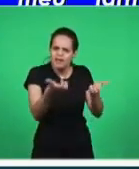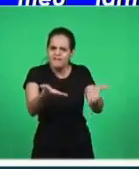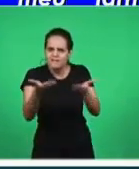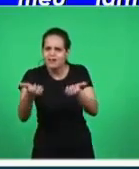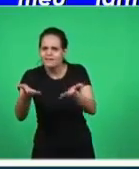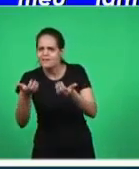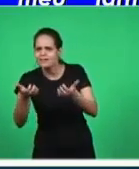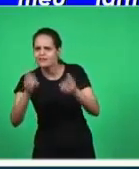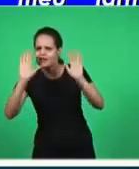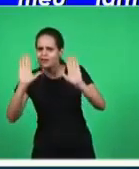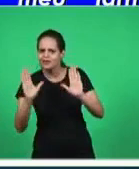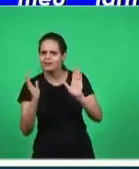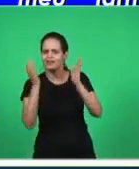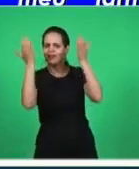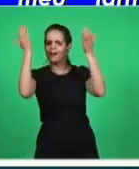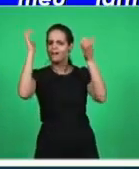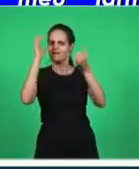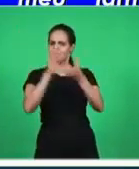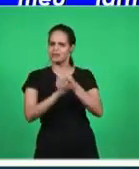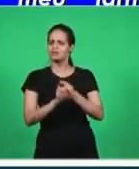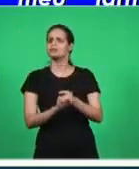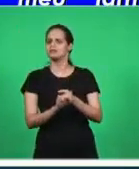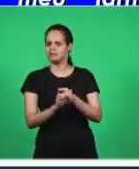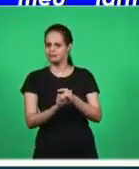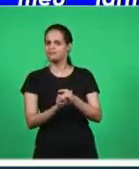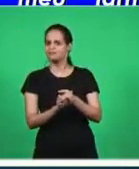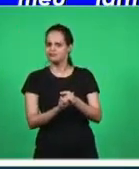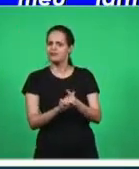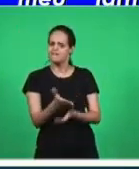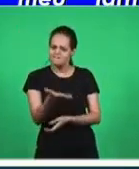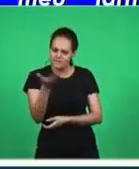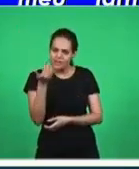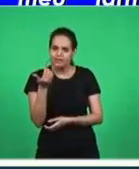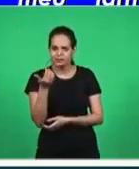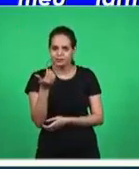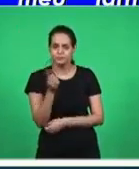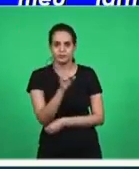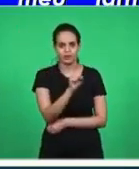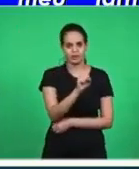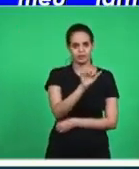are ready. Come to the wedding." So the Lord has prepared the wedding of